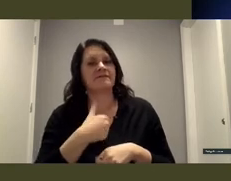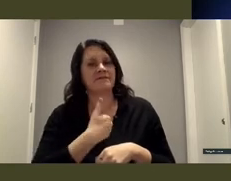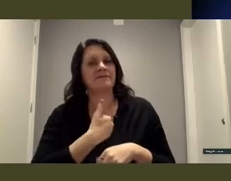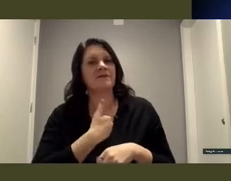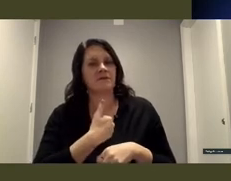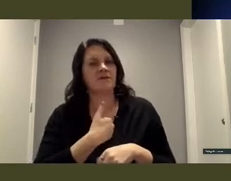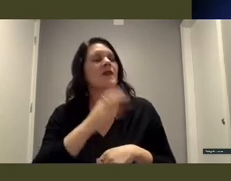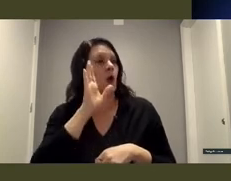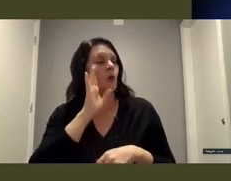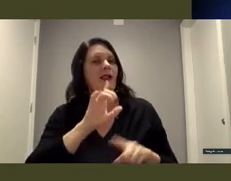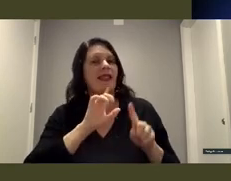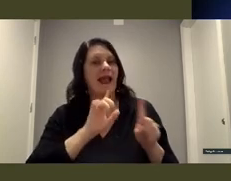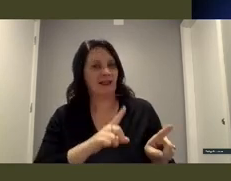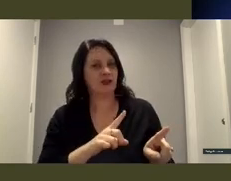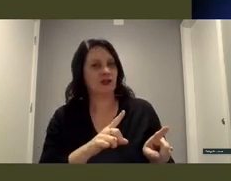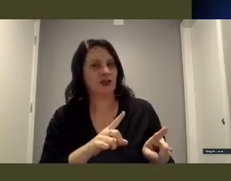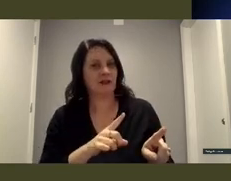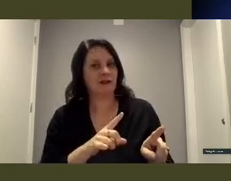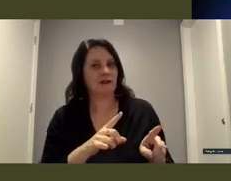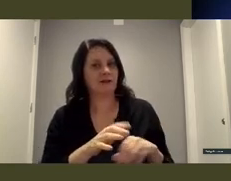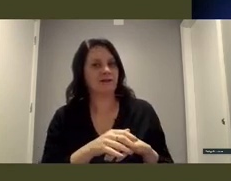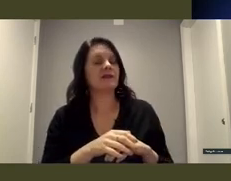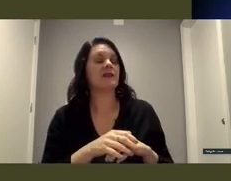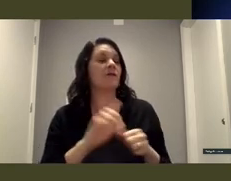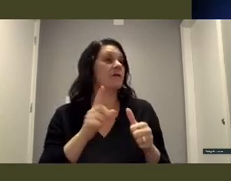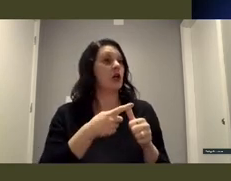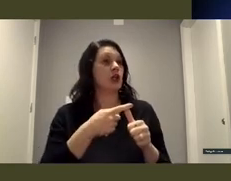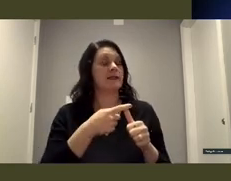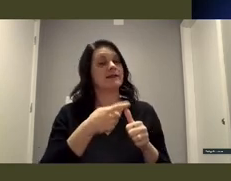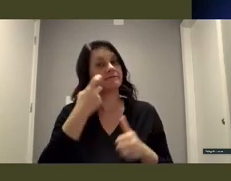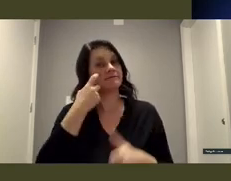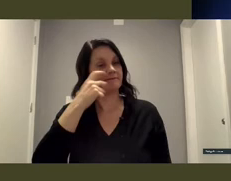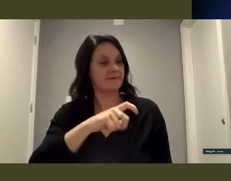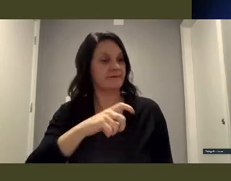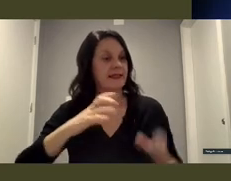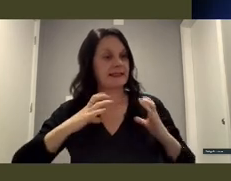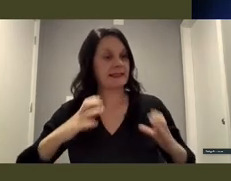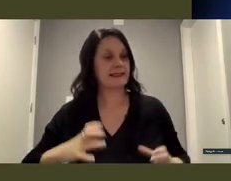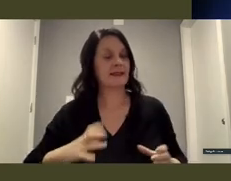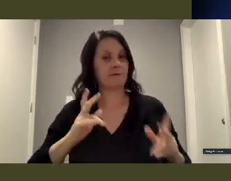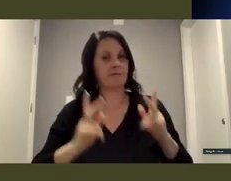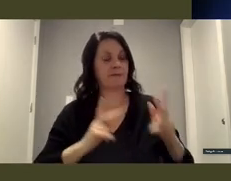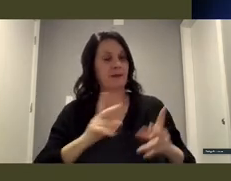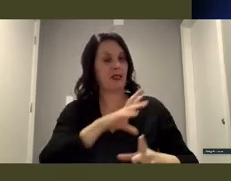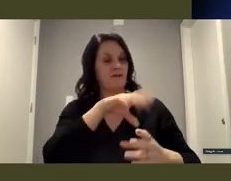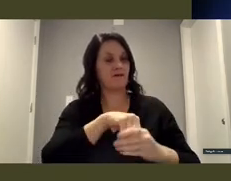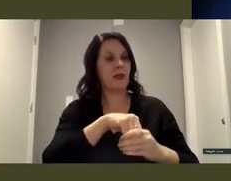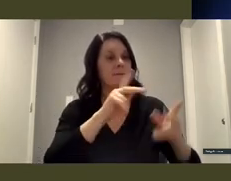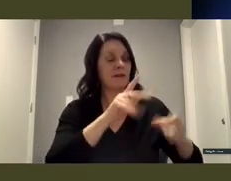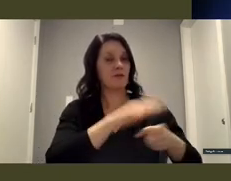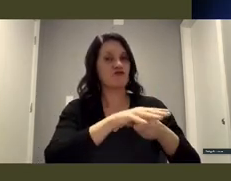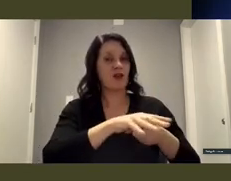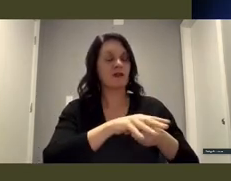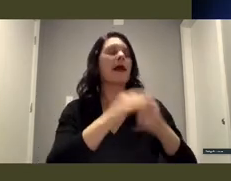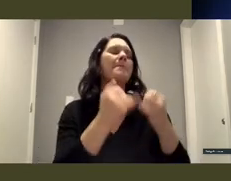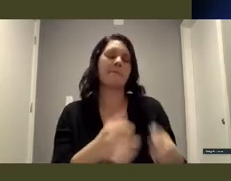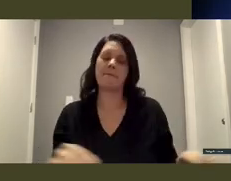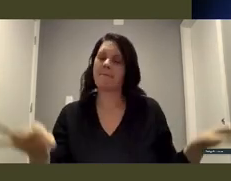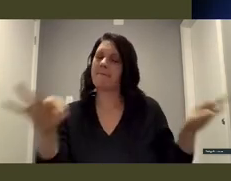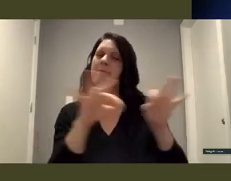answer it acknowledging that citizen engagement and people pressure is extremely important,